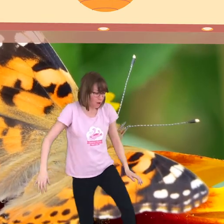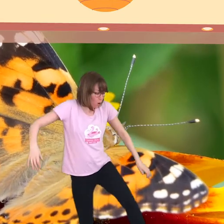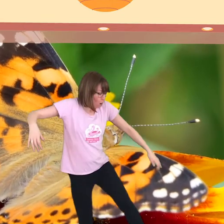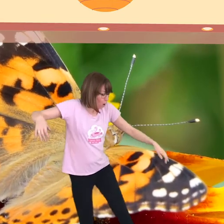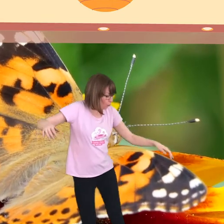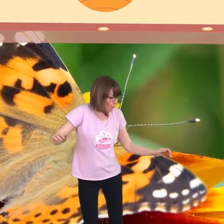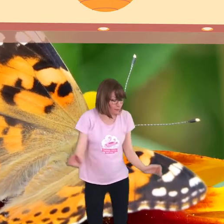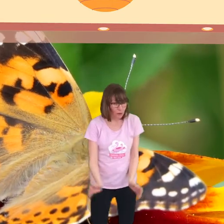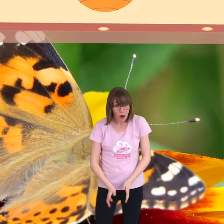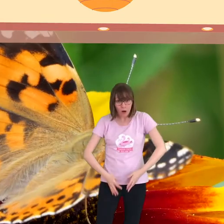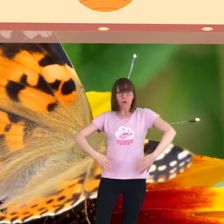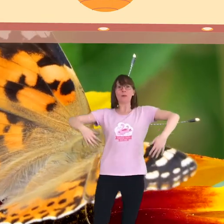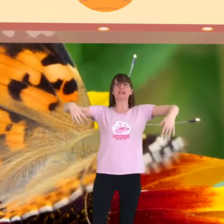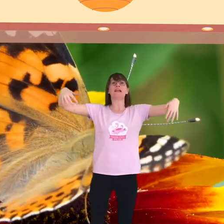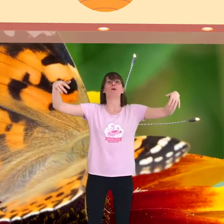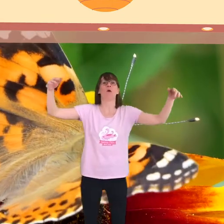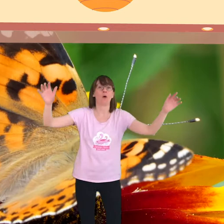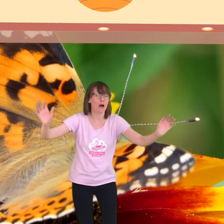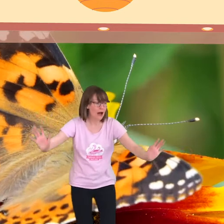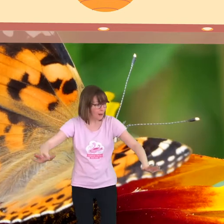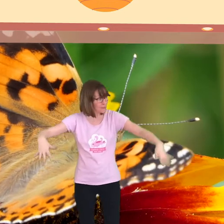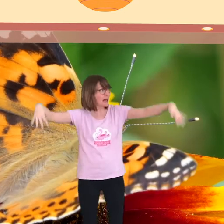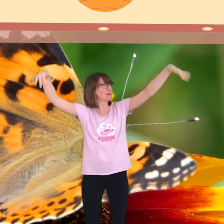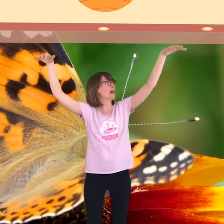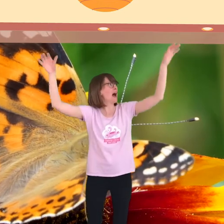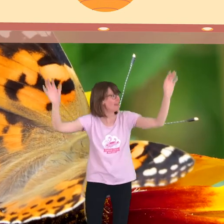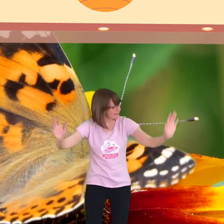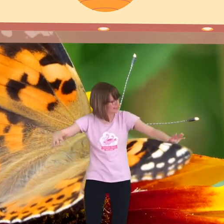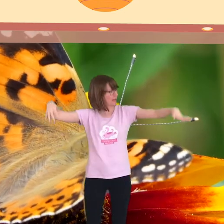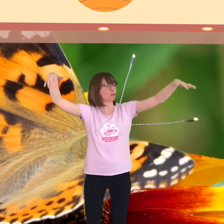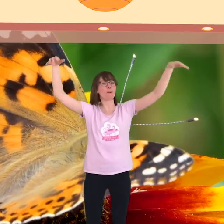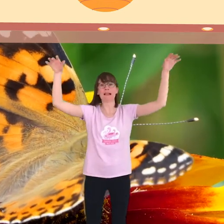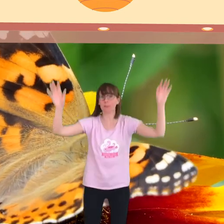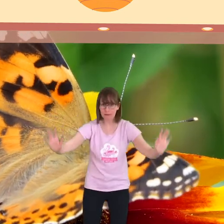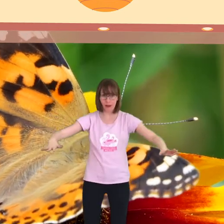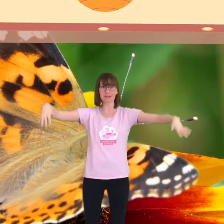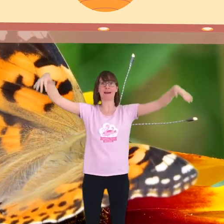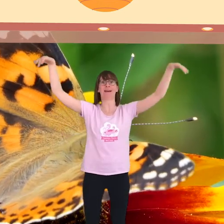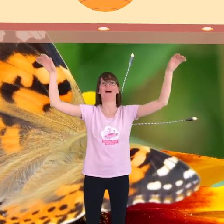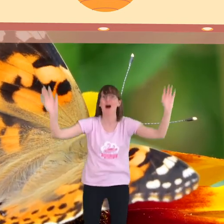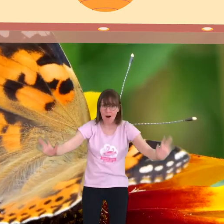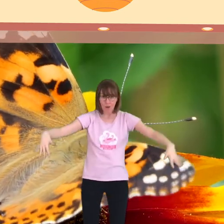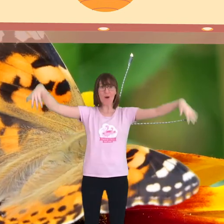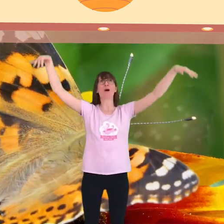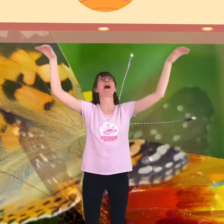legs. Or maybe your whole body, up and down. And then see, can you go a little bit faster?